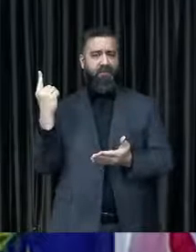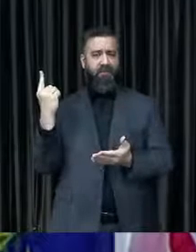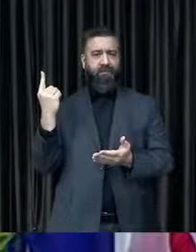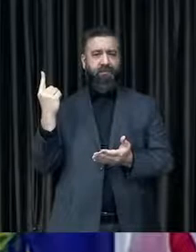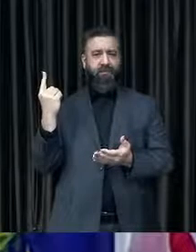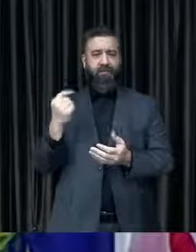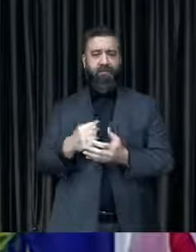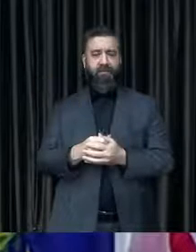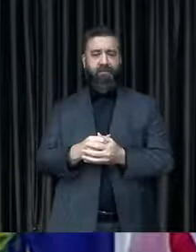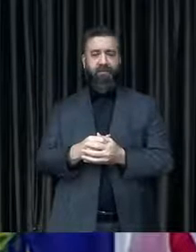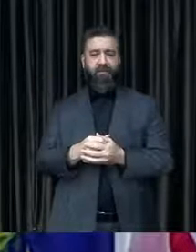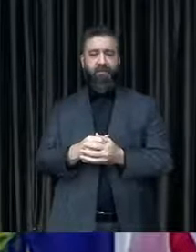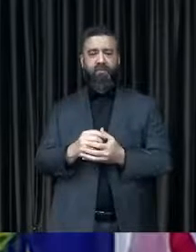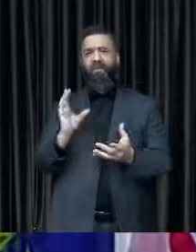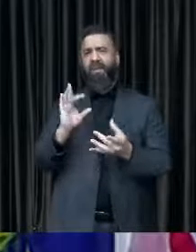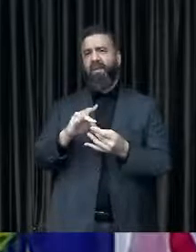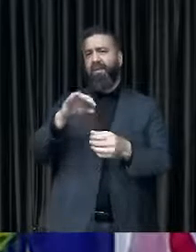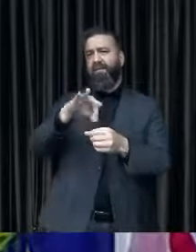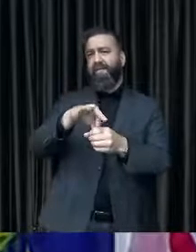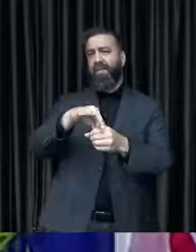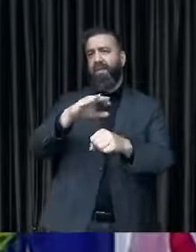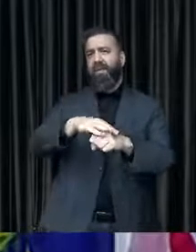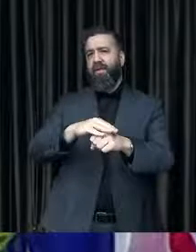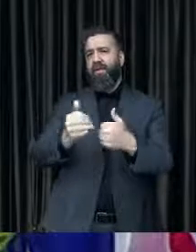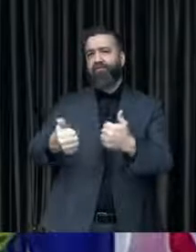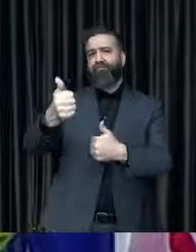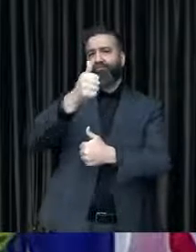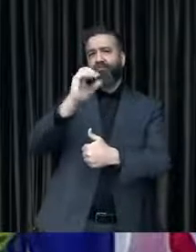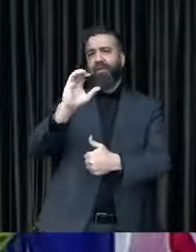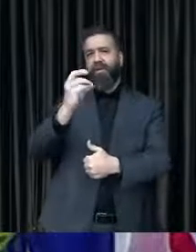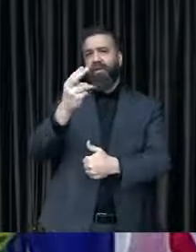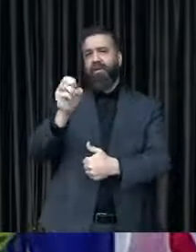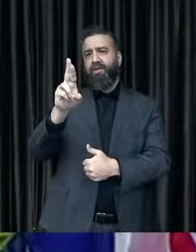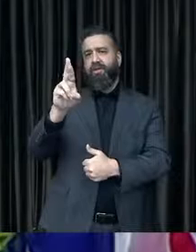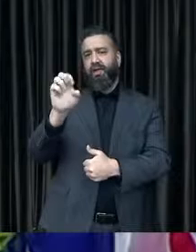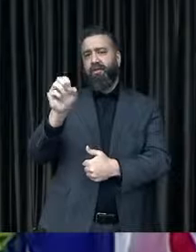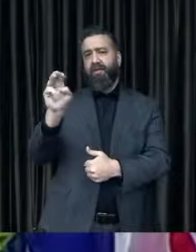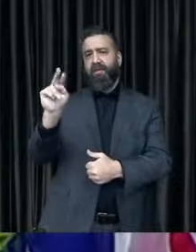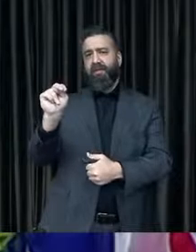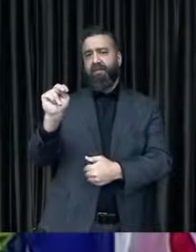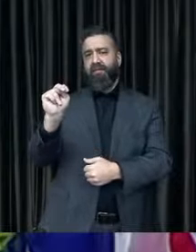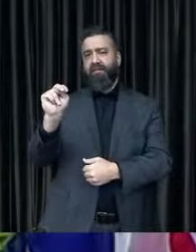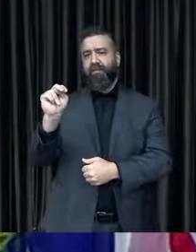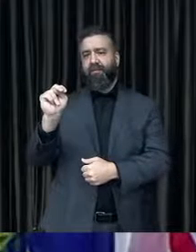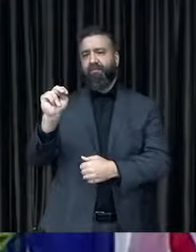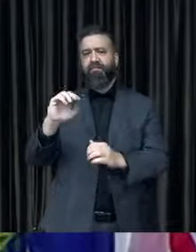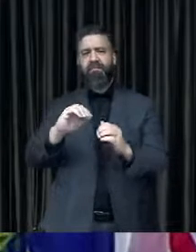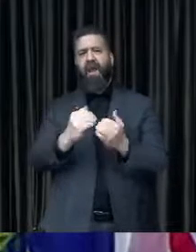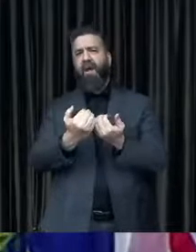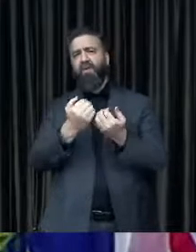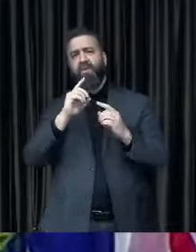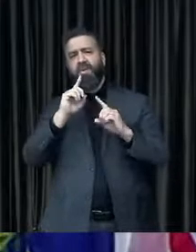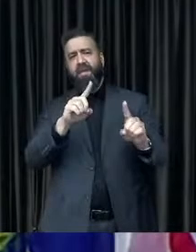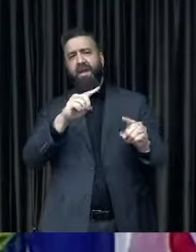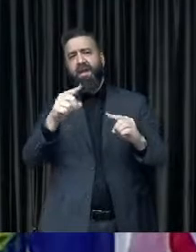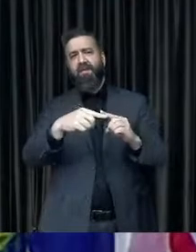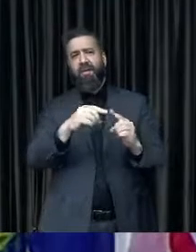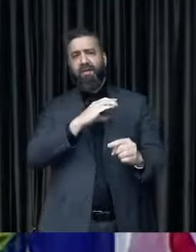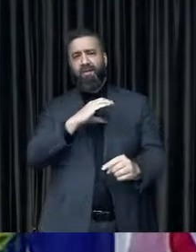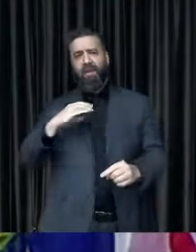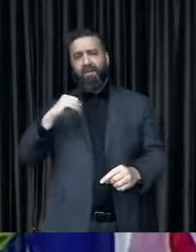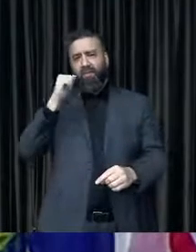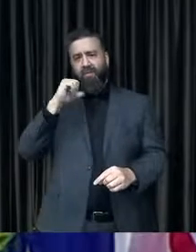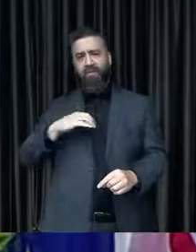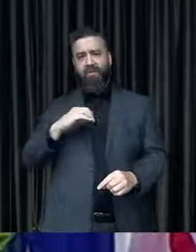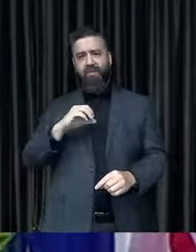regarding the vote on the chairman. How would you respond to people like Councilwoman-elect Shalonda Webb, who says the move